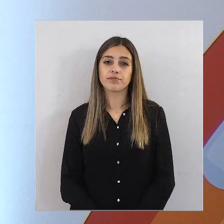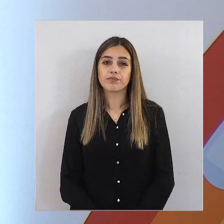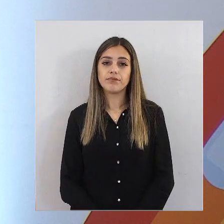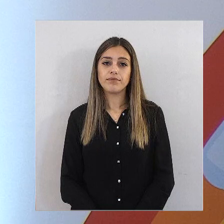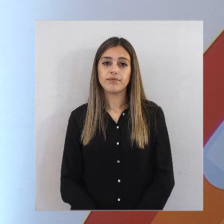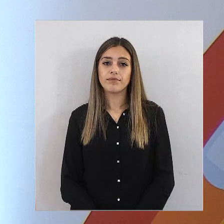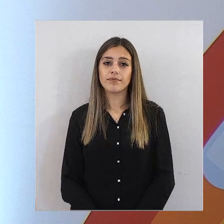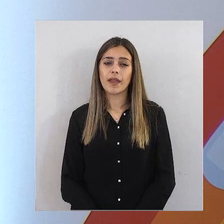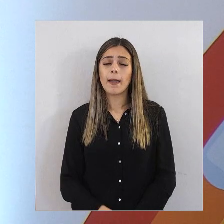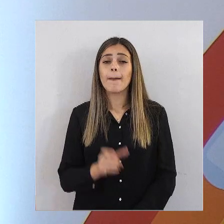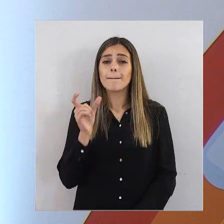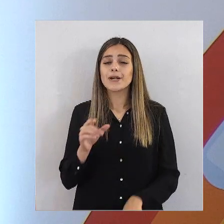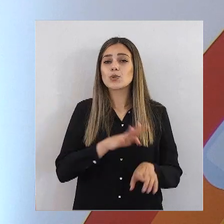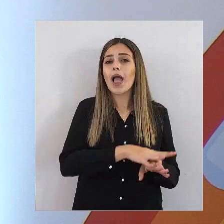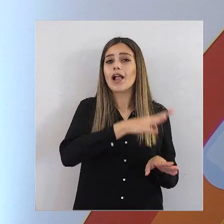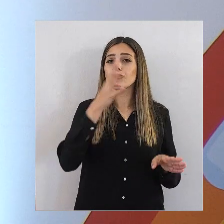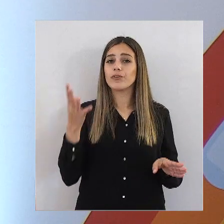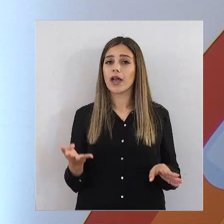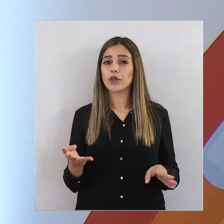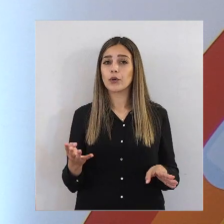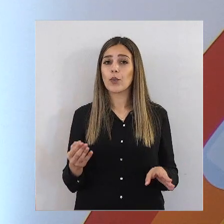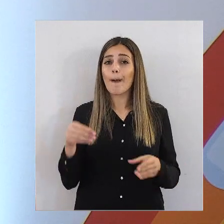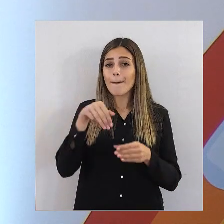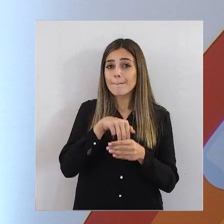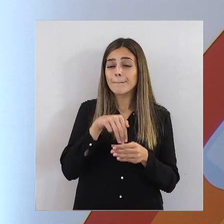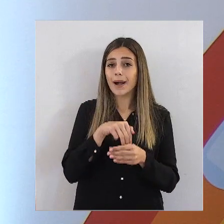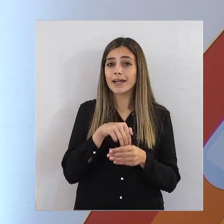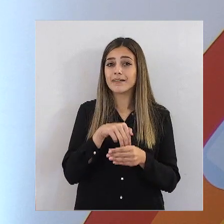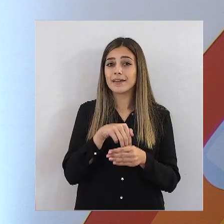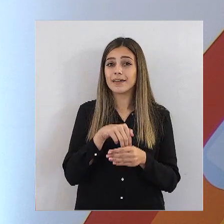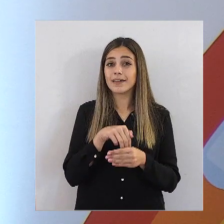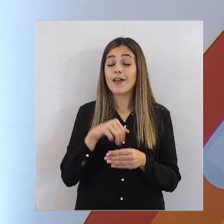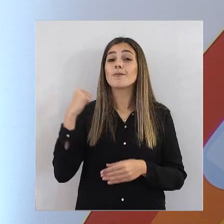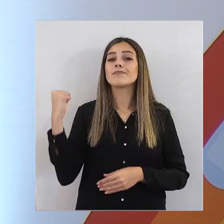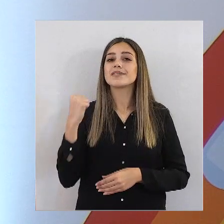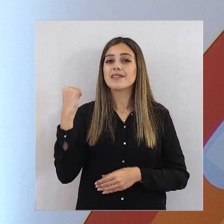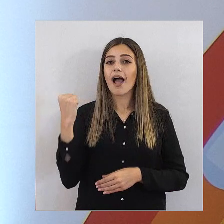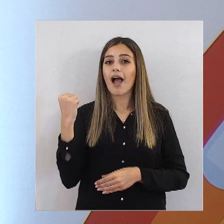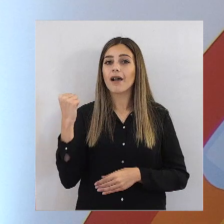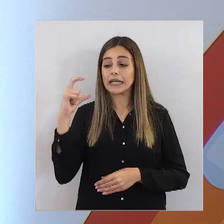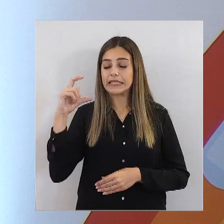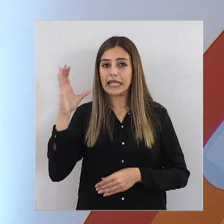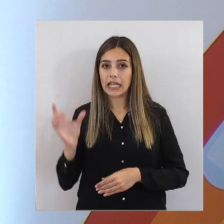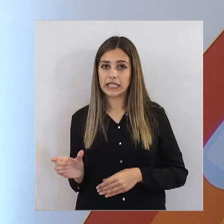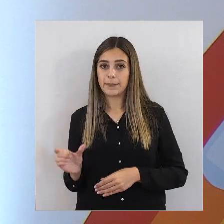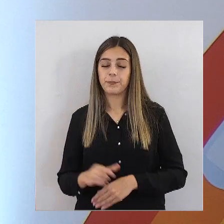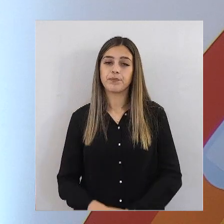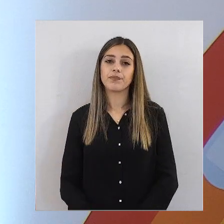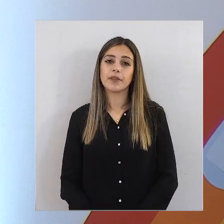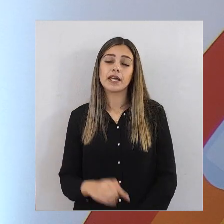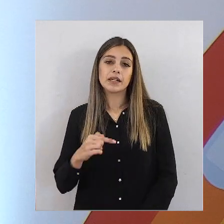yes, LGBTIQ persons are part of our clientele within healthcare. As I reach the end of